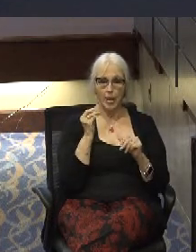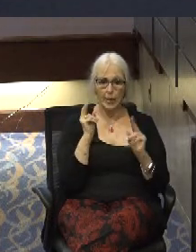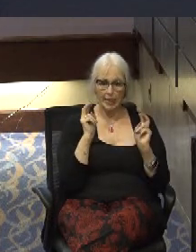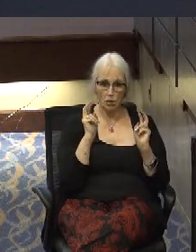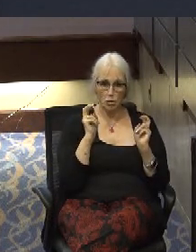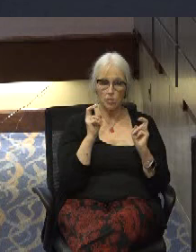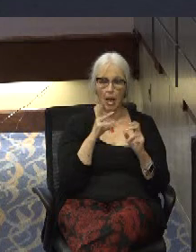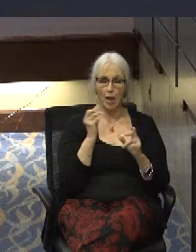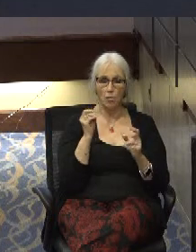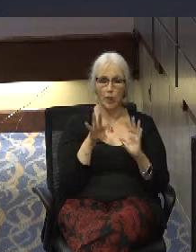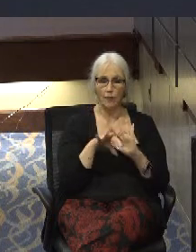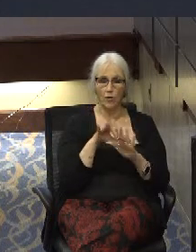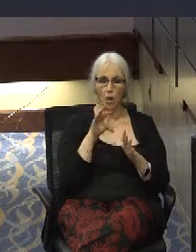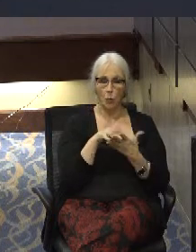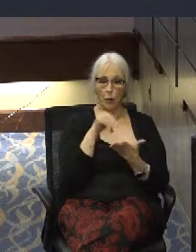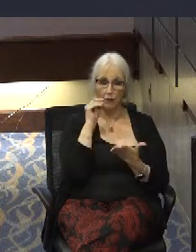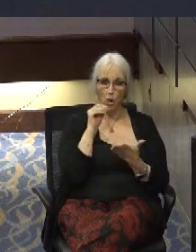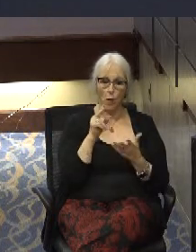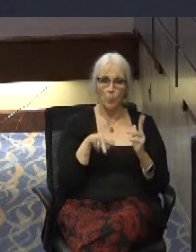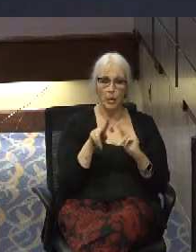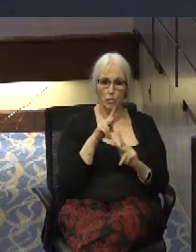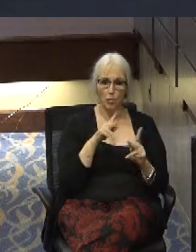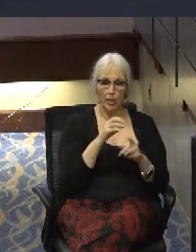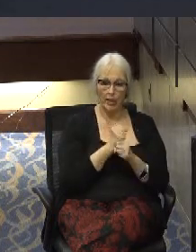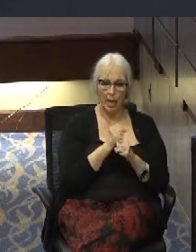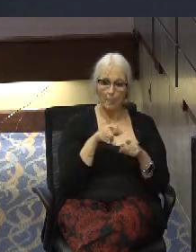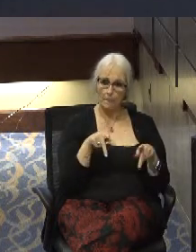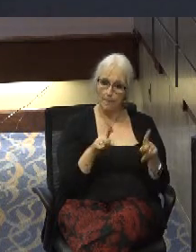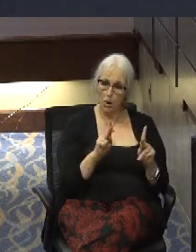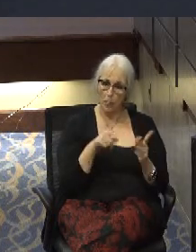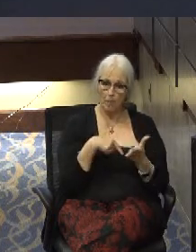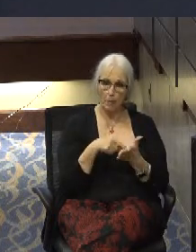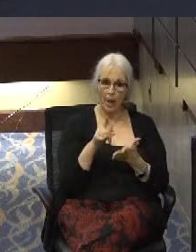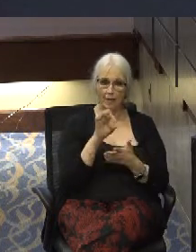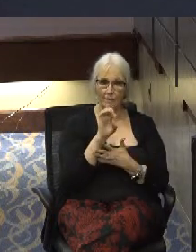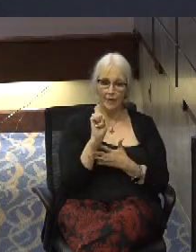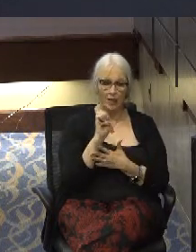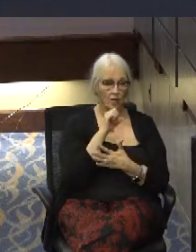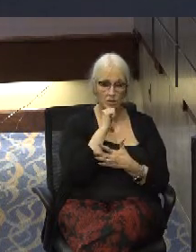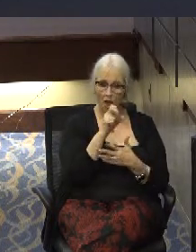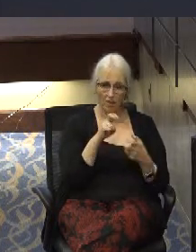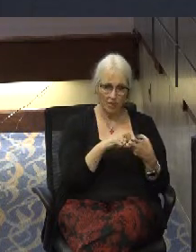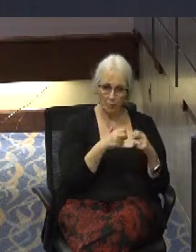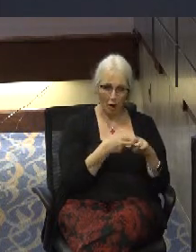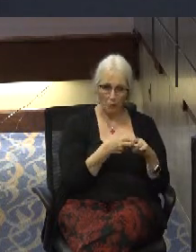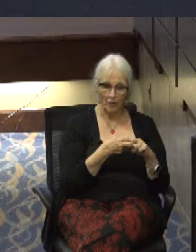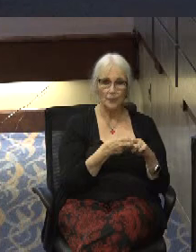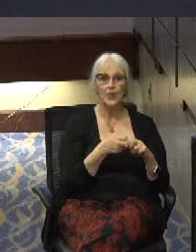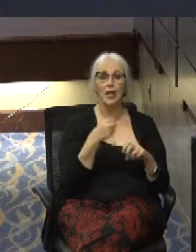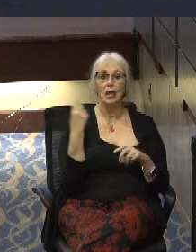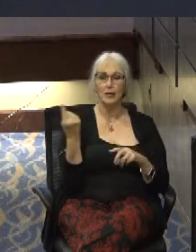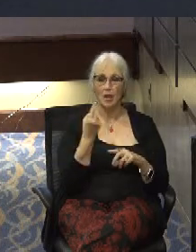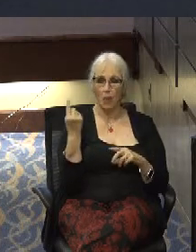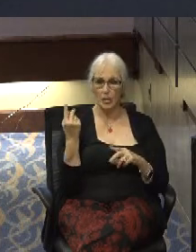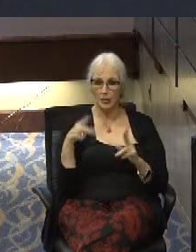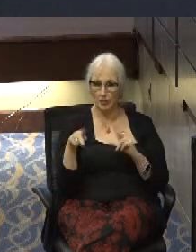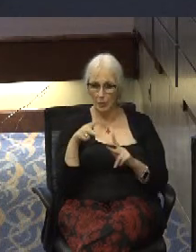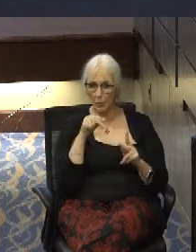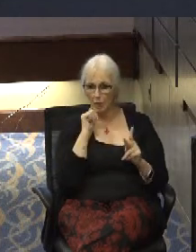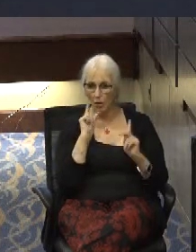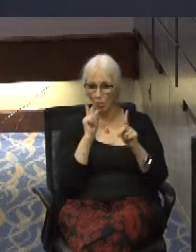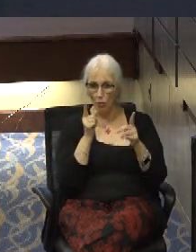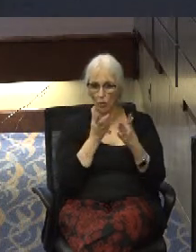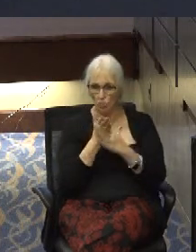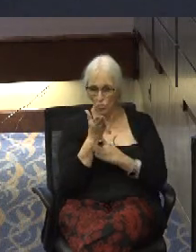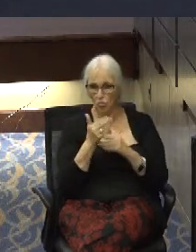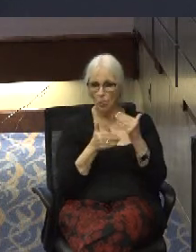issues, and we found that people who are actually getting a permit and paying a fee weren't the problem. It was people who weren't going through that